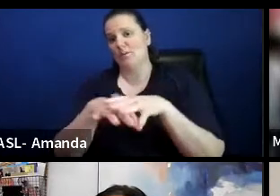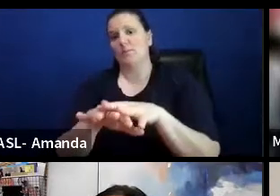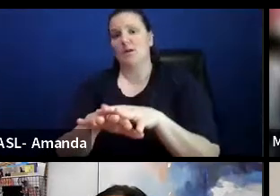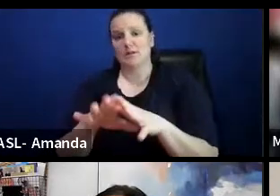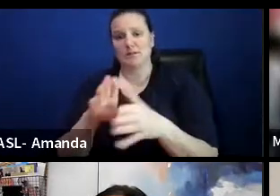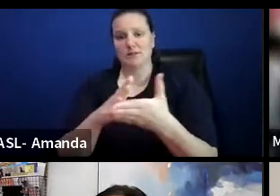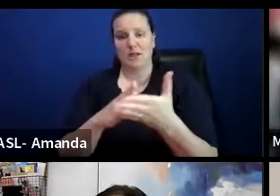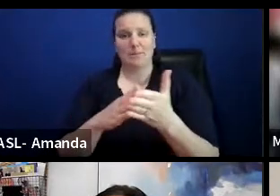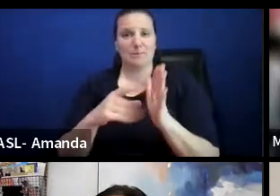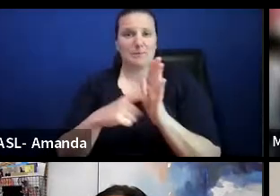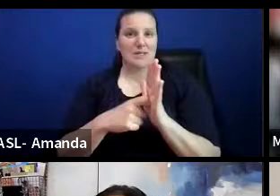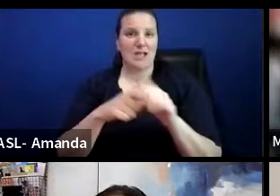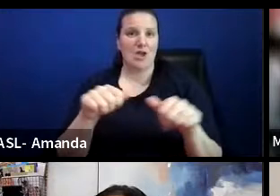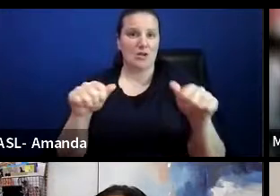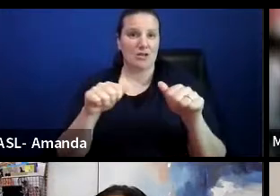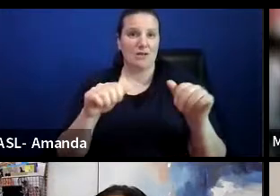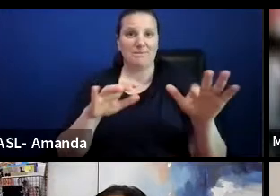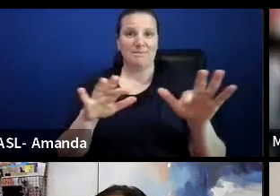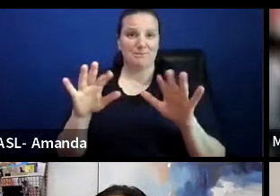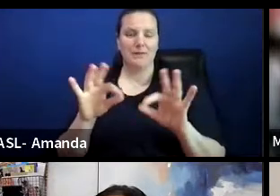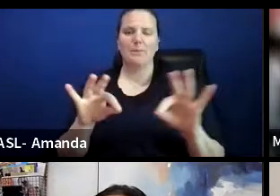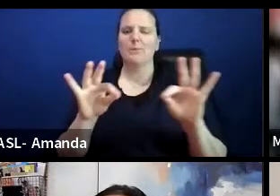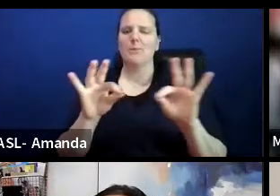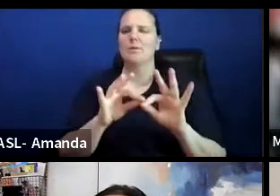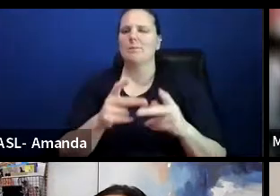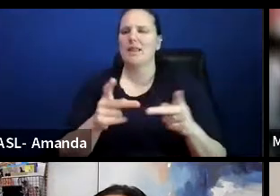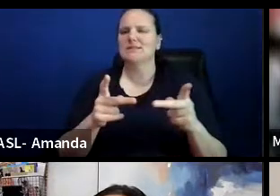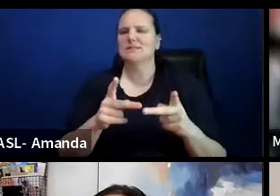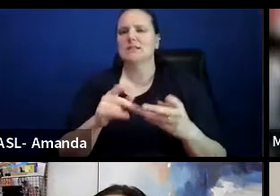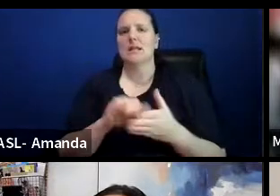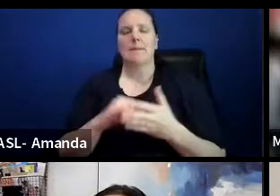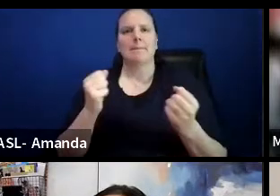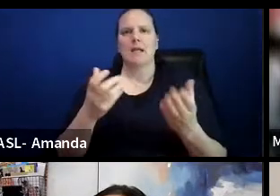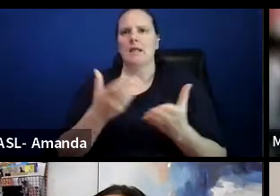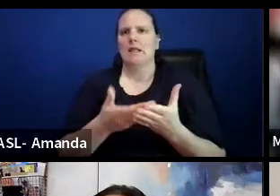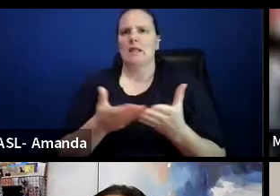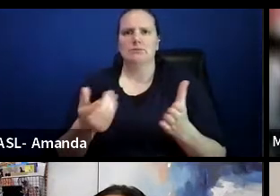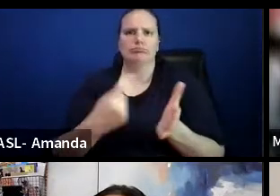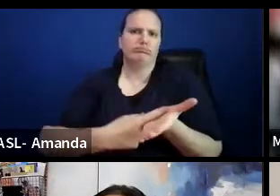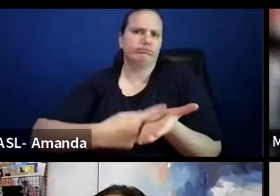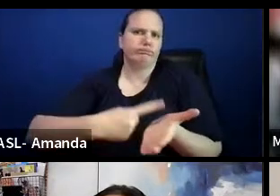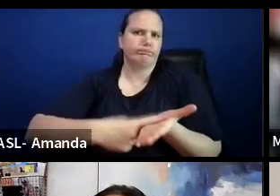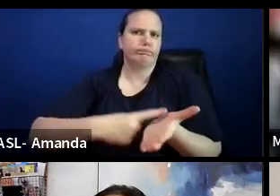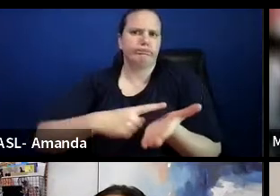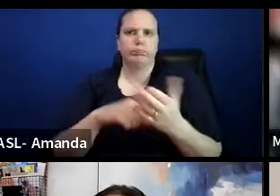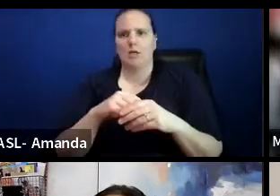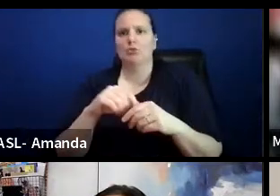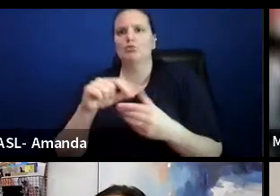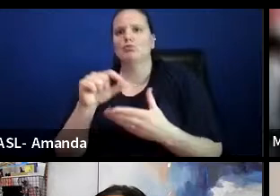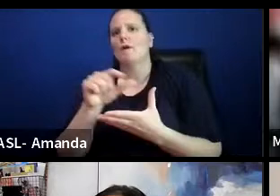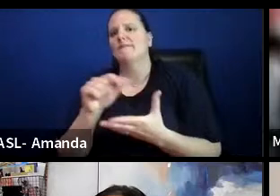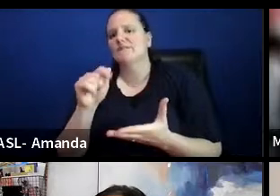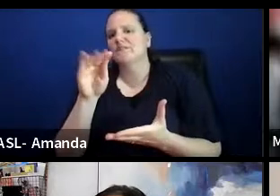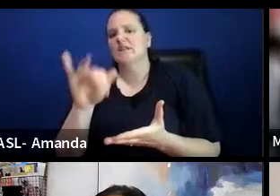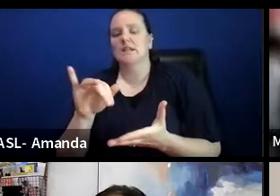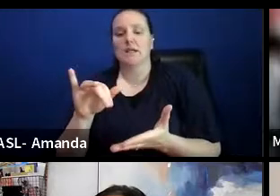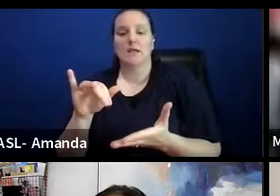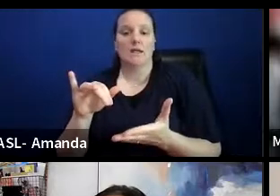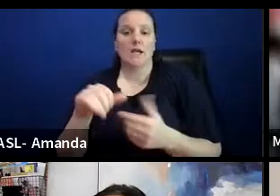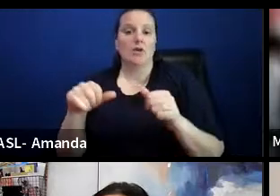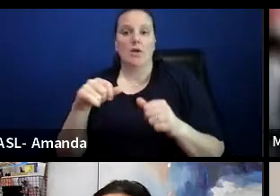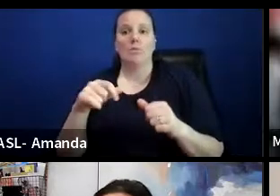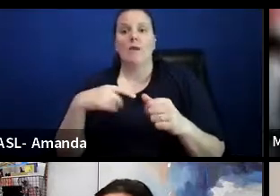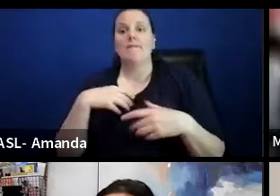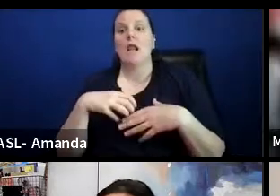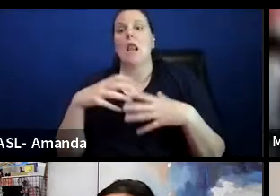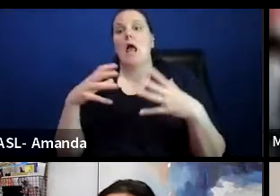some key areas. So there's a lot of things that are being talked about in the graffiti area, because we're going to have a